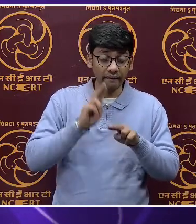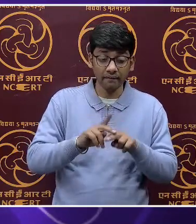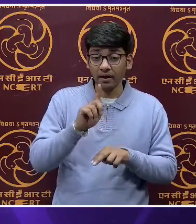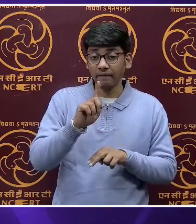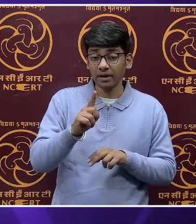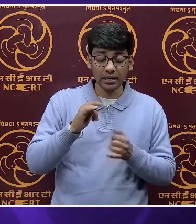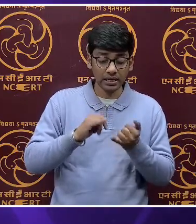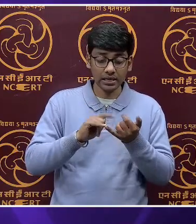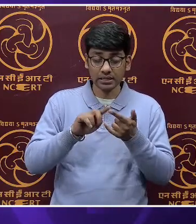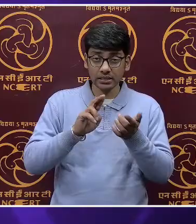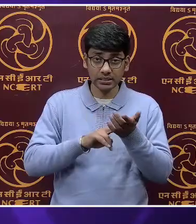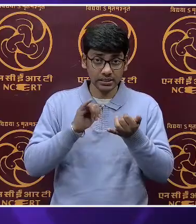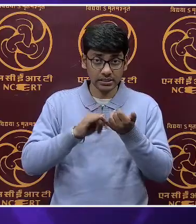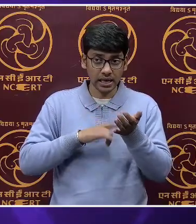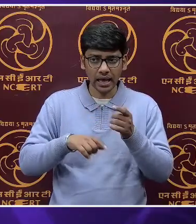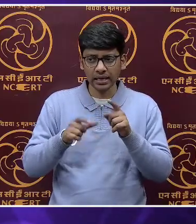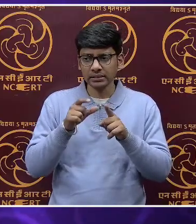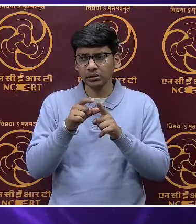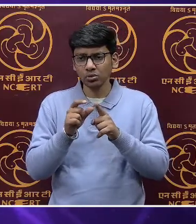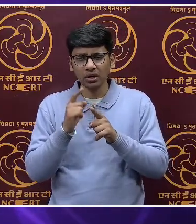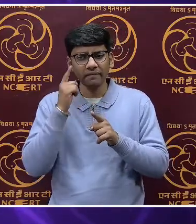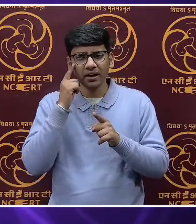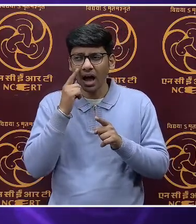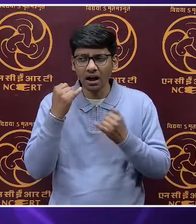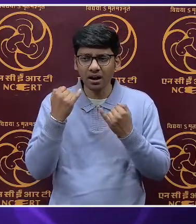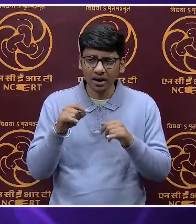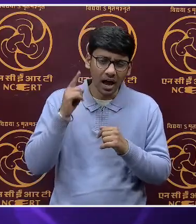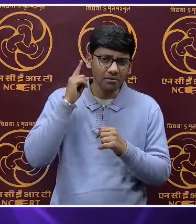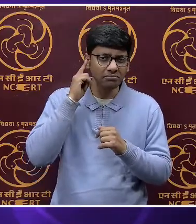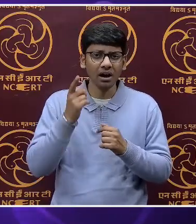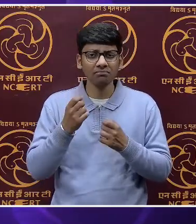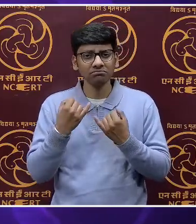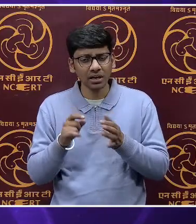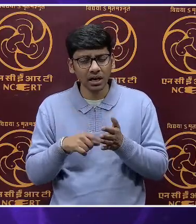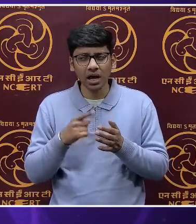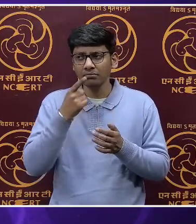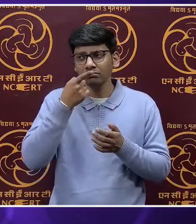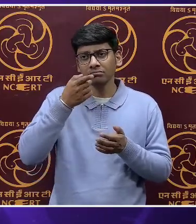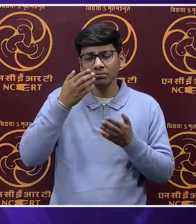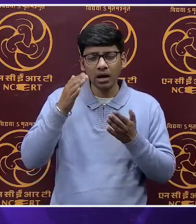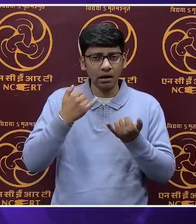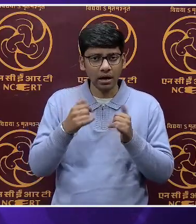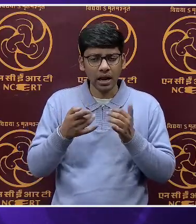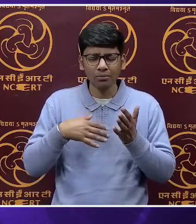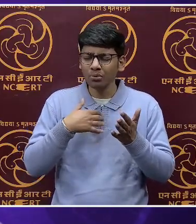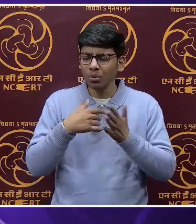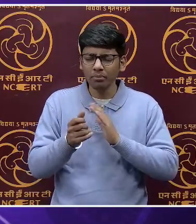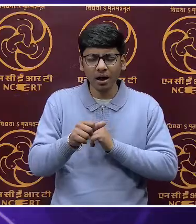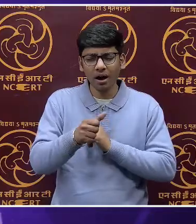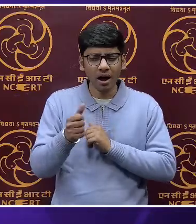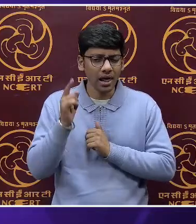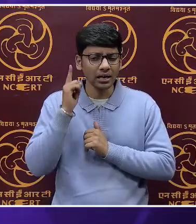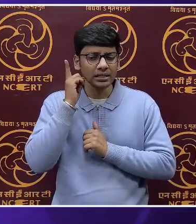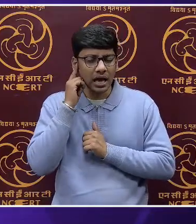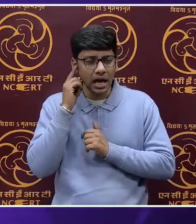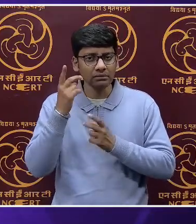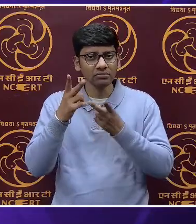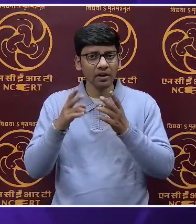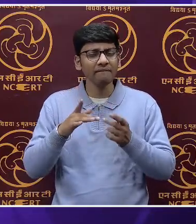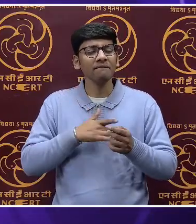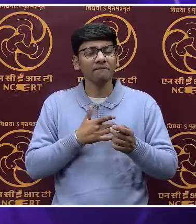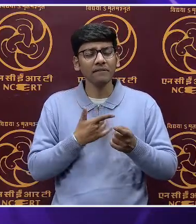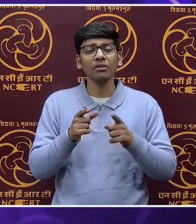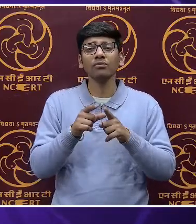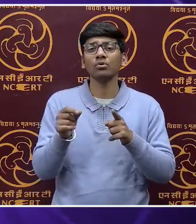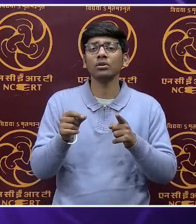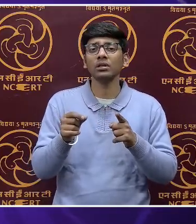not working, definitely you have some other sense organ which is more active, and that can help you achieve what you want. Very well explained, Harpreet. And I would also like to tell